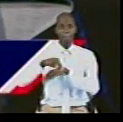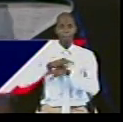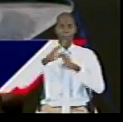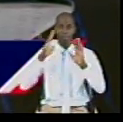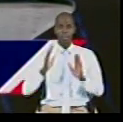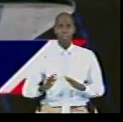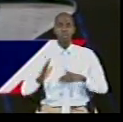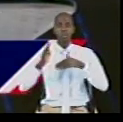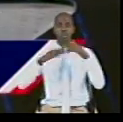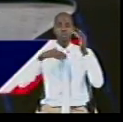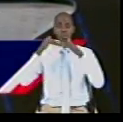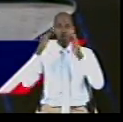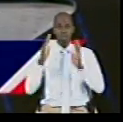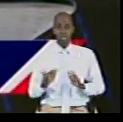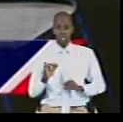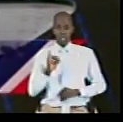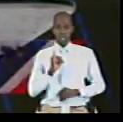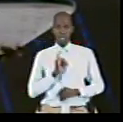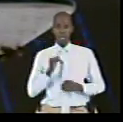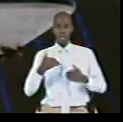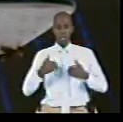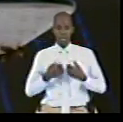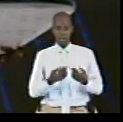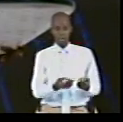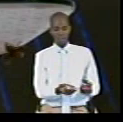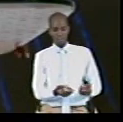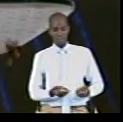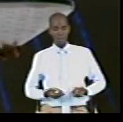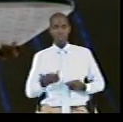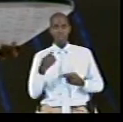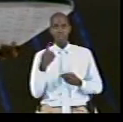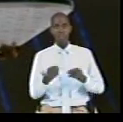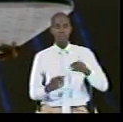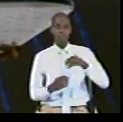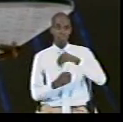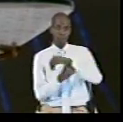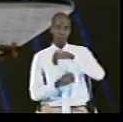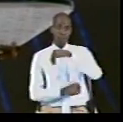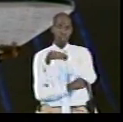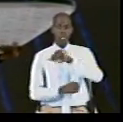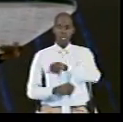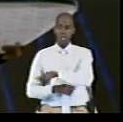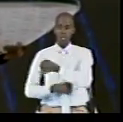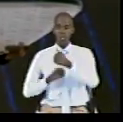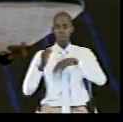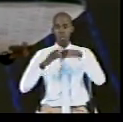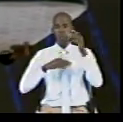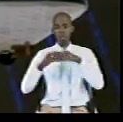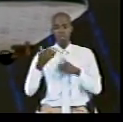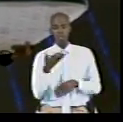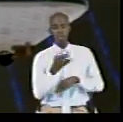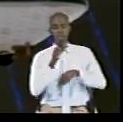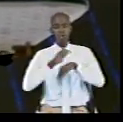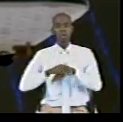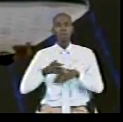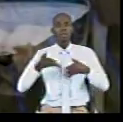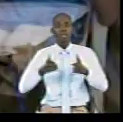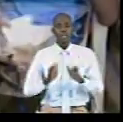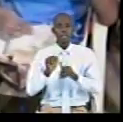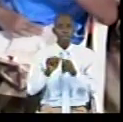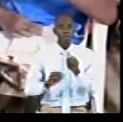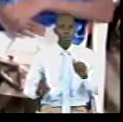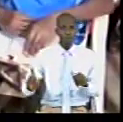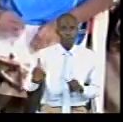have laid the foundation, and another buildeth thereon. But let every man take heed how